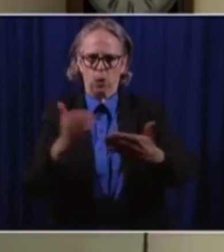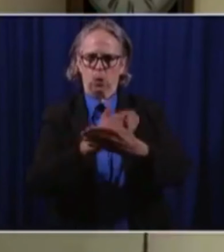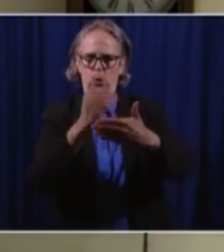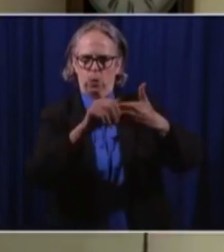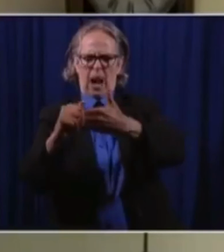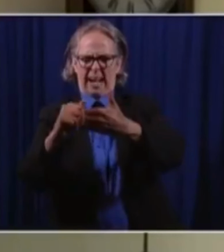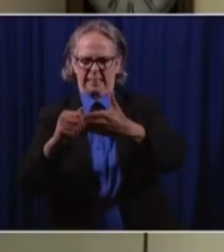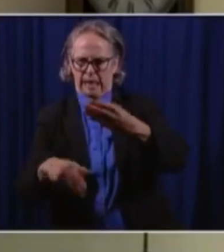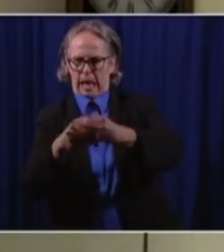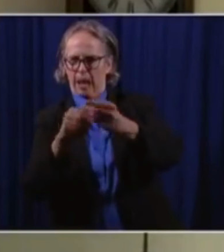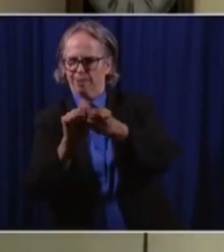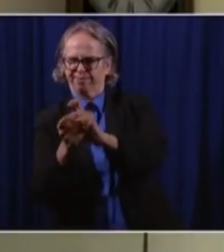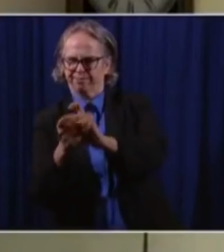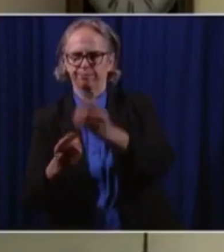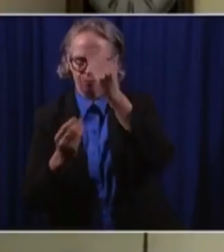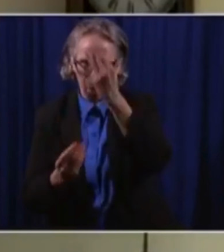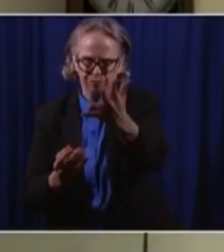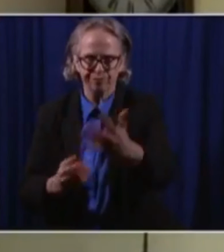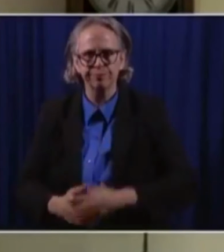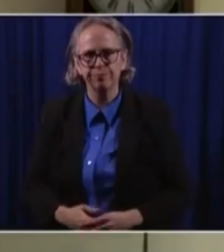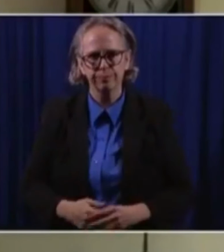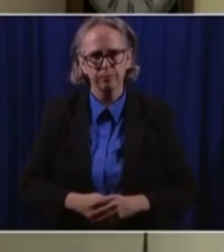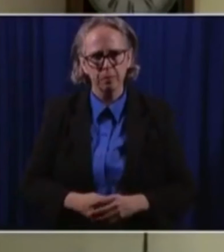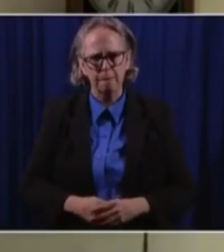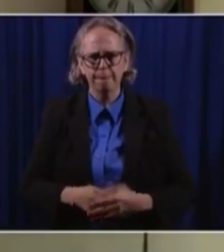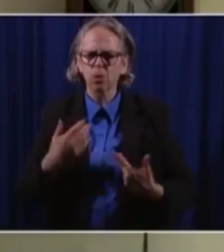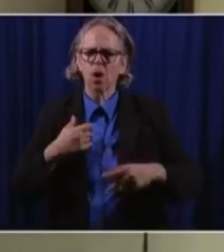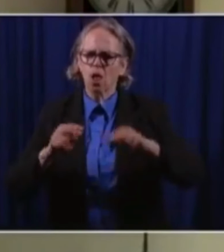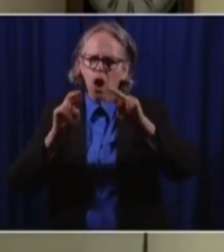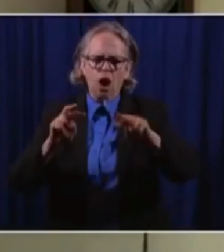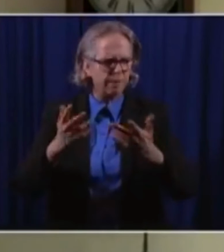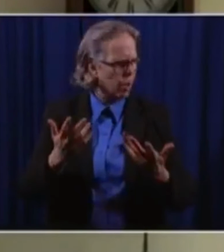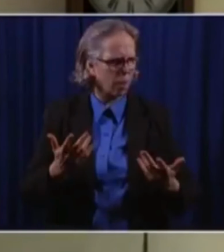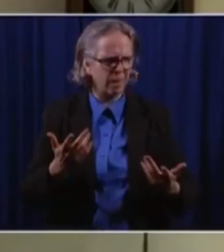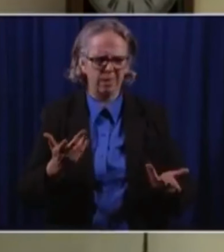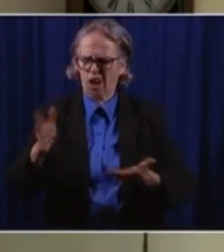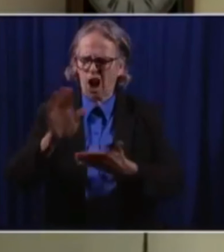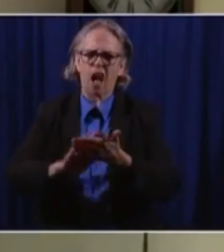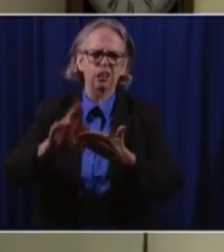continuing to work with our colleges and universities as we move forward.